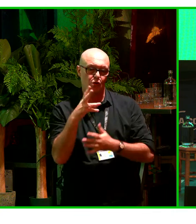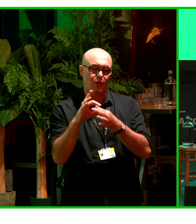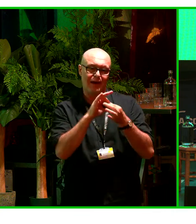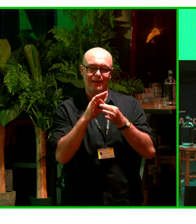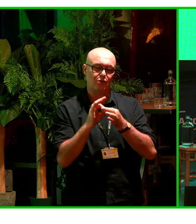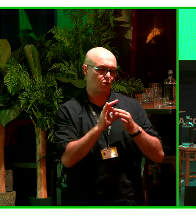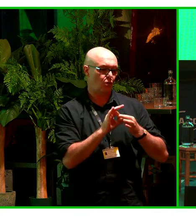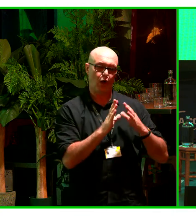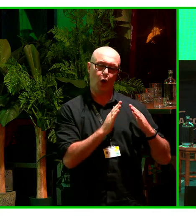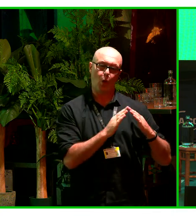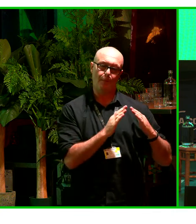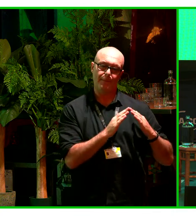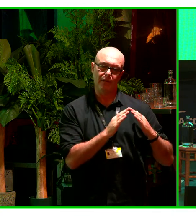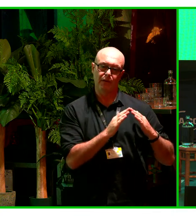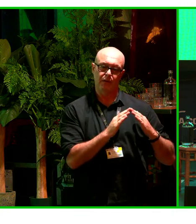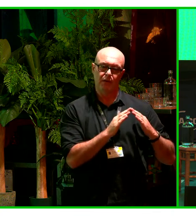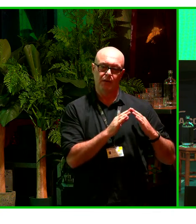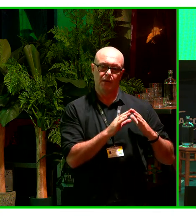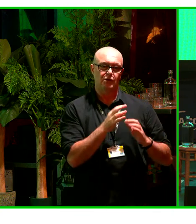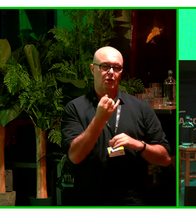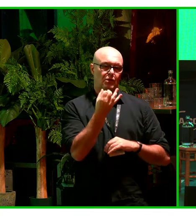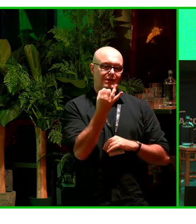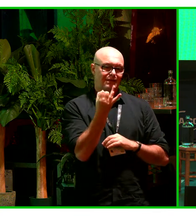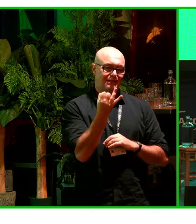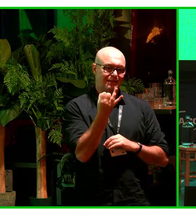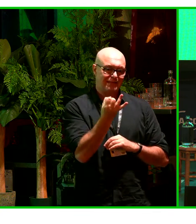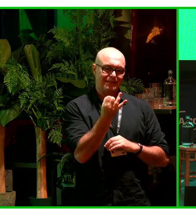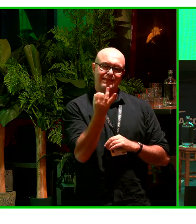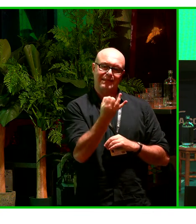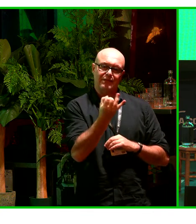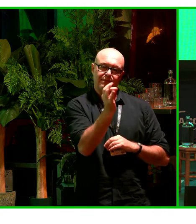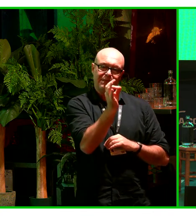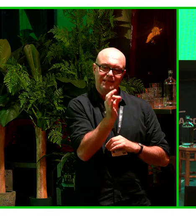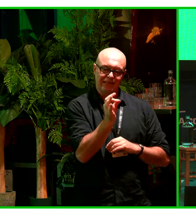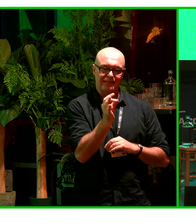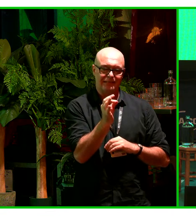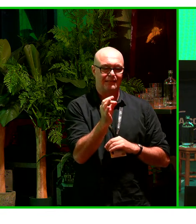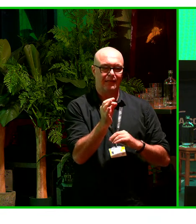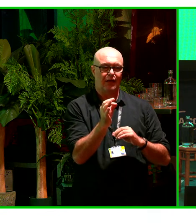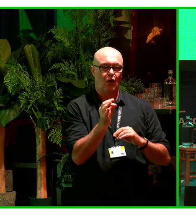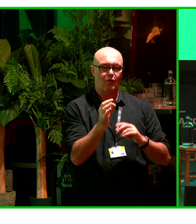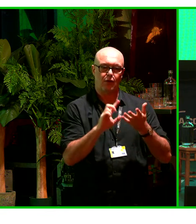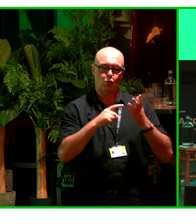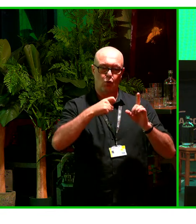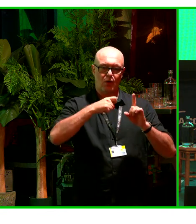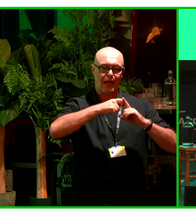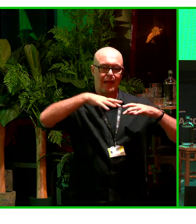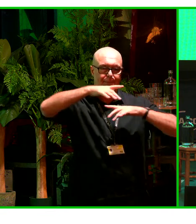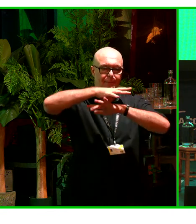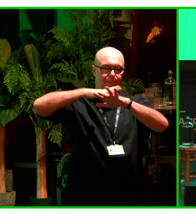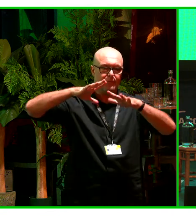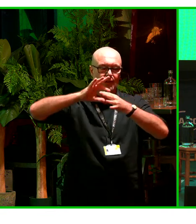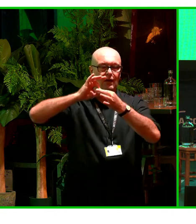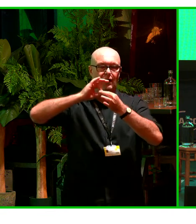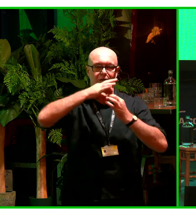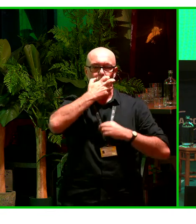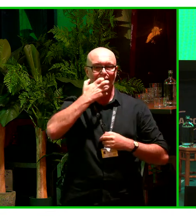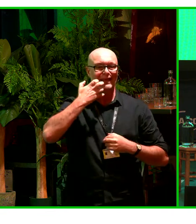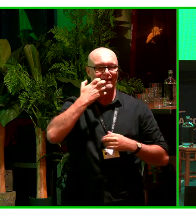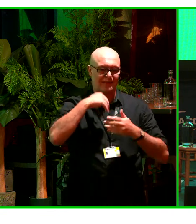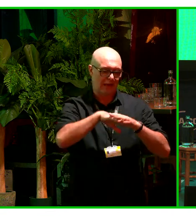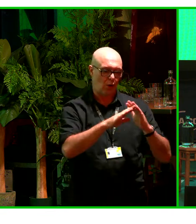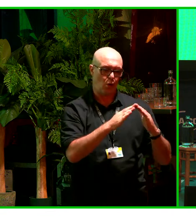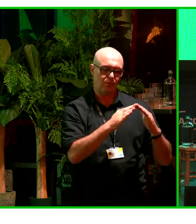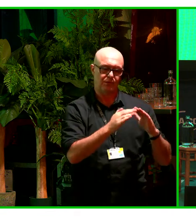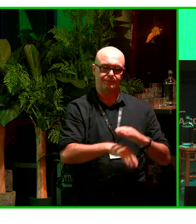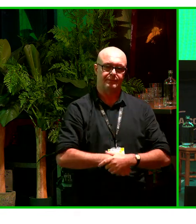domestic. So 17% of UK emissions are related to heating our domestic properties. And